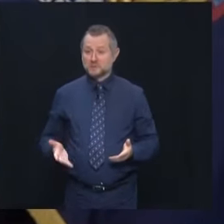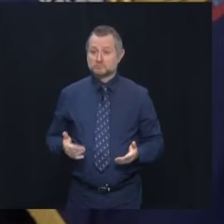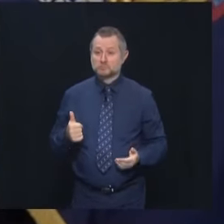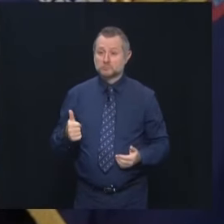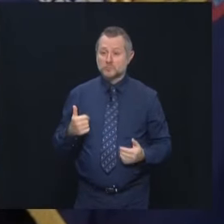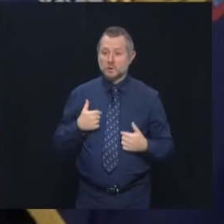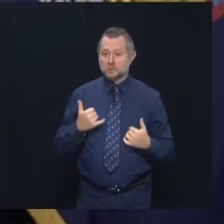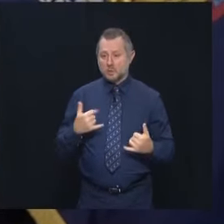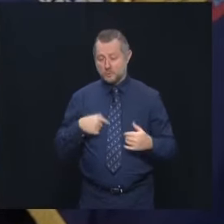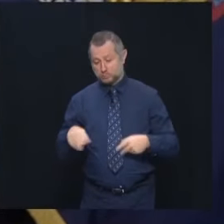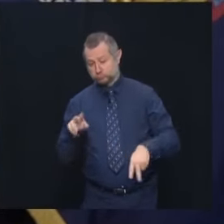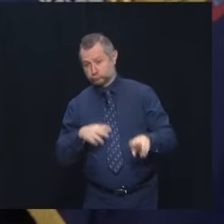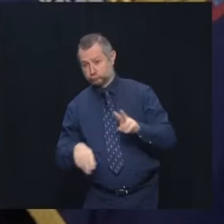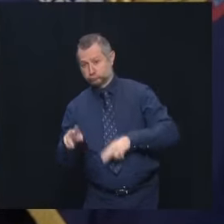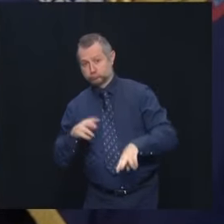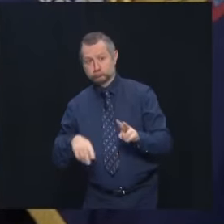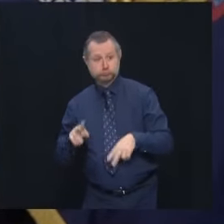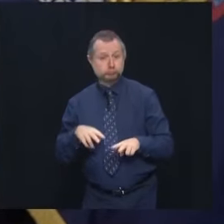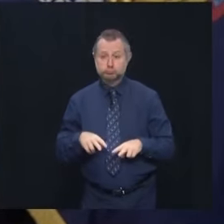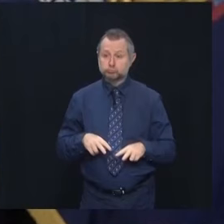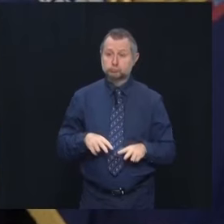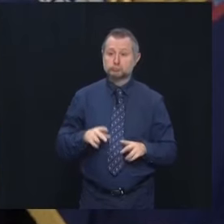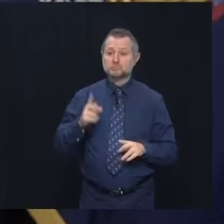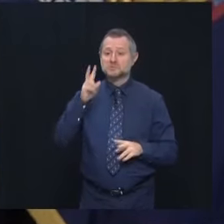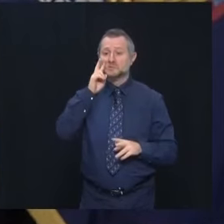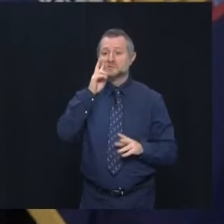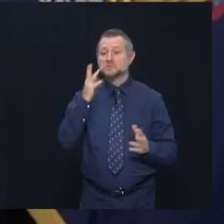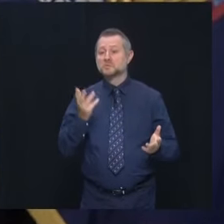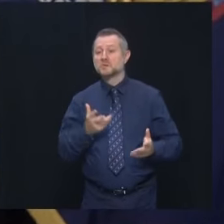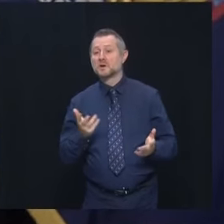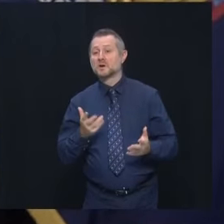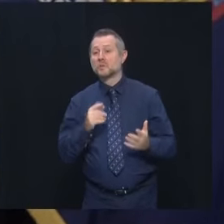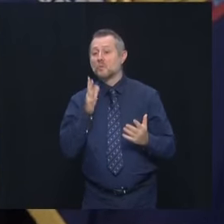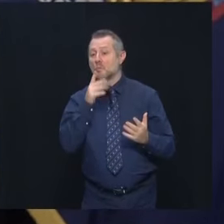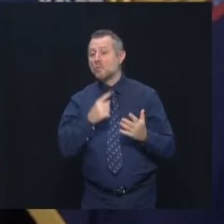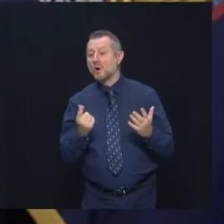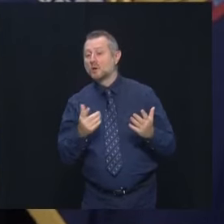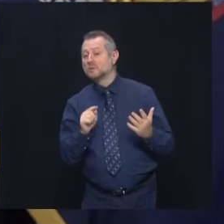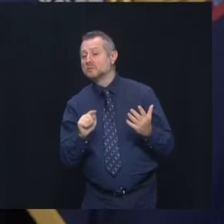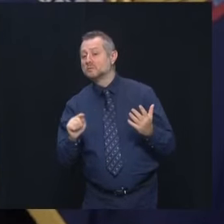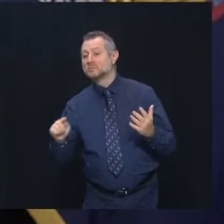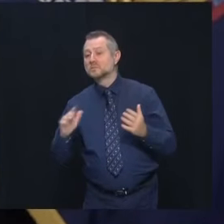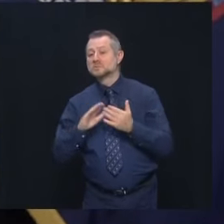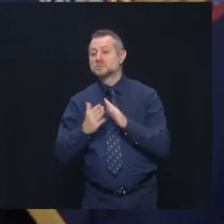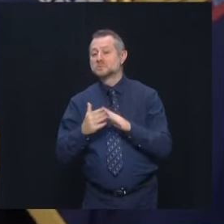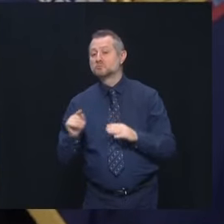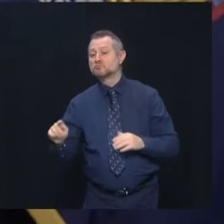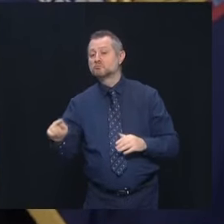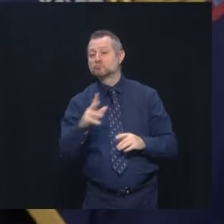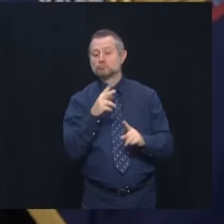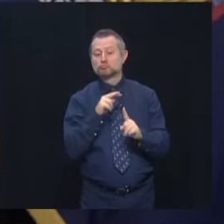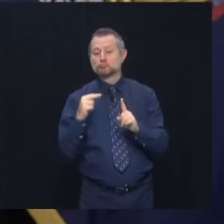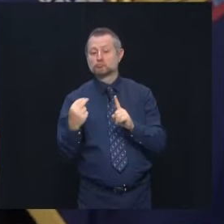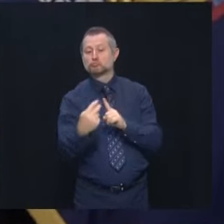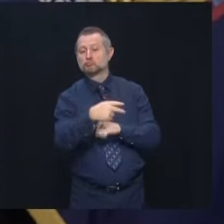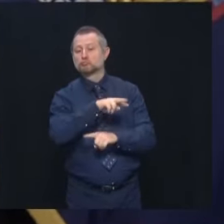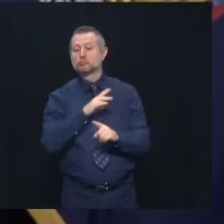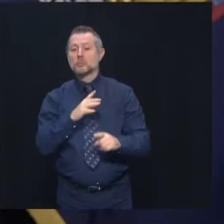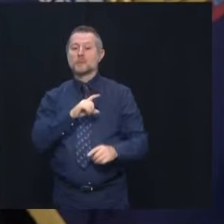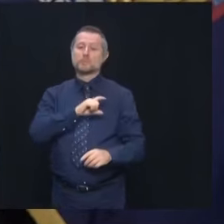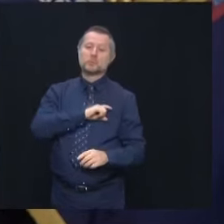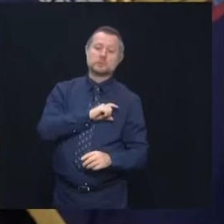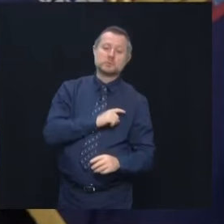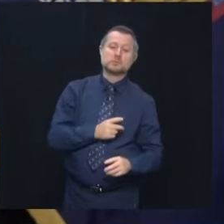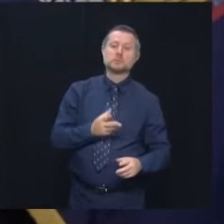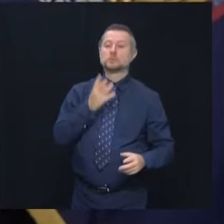review it. I have to see what the speaker says. I have to see what the Hasidic community says. I have to see what the police say. I have to see what